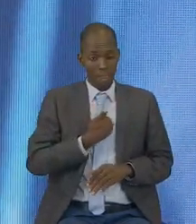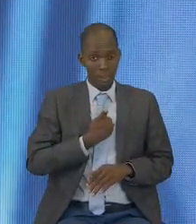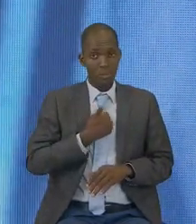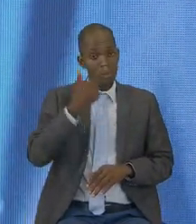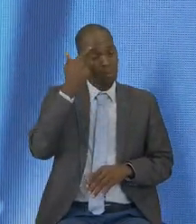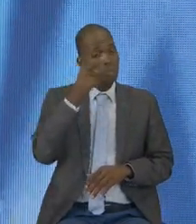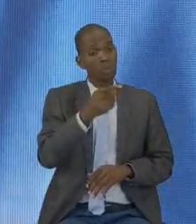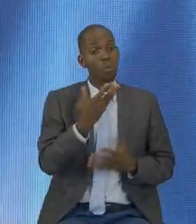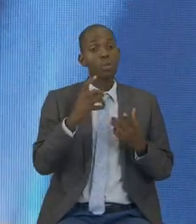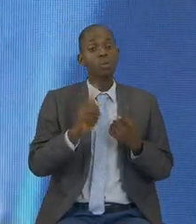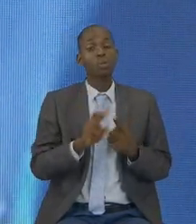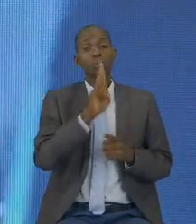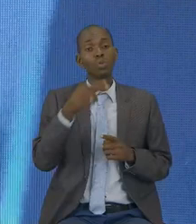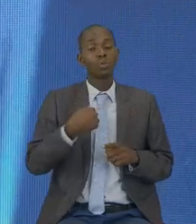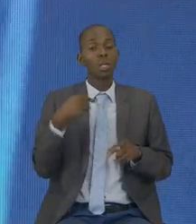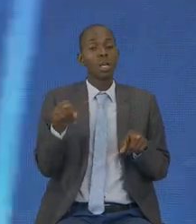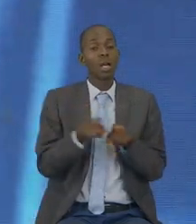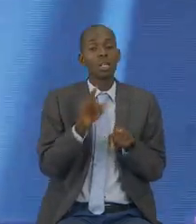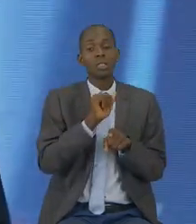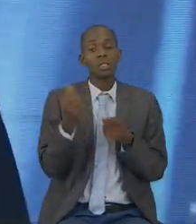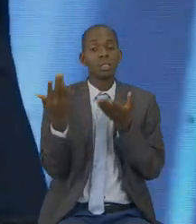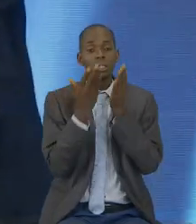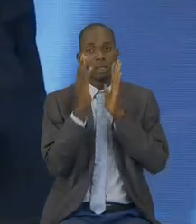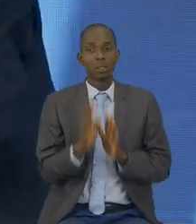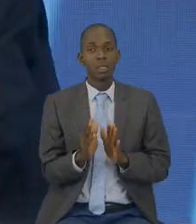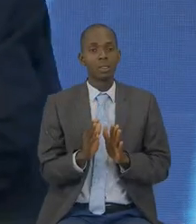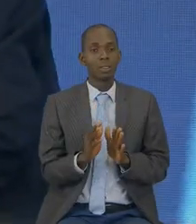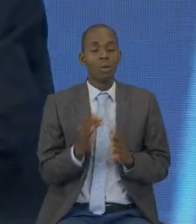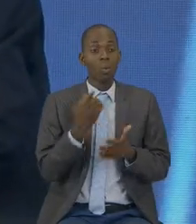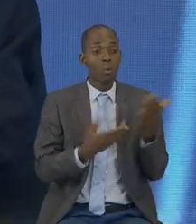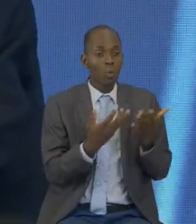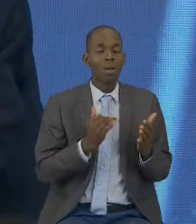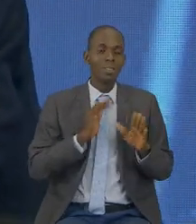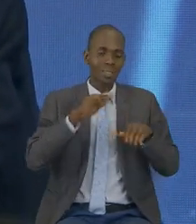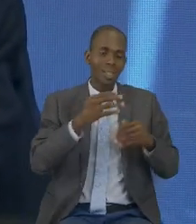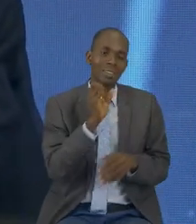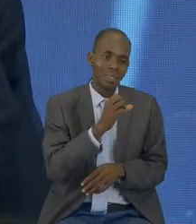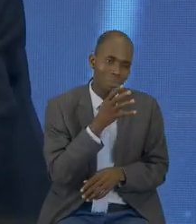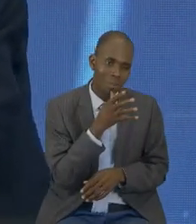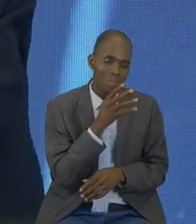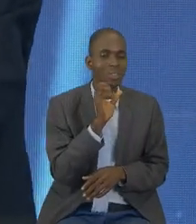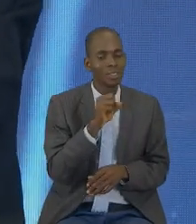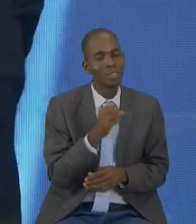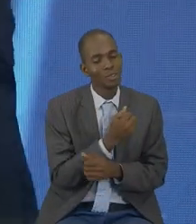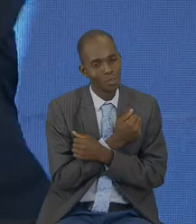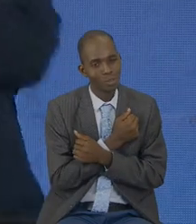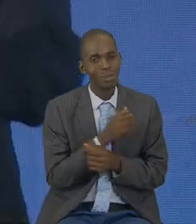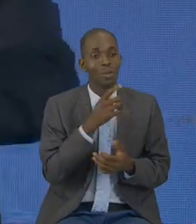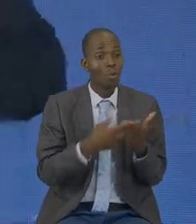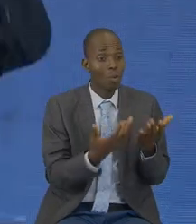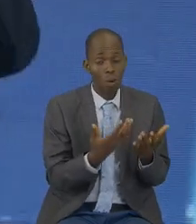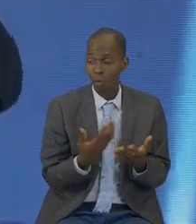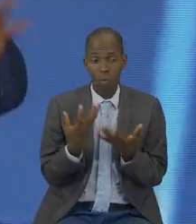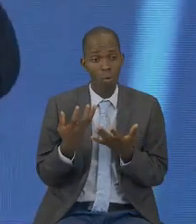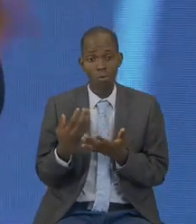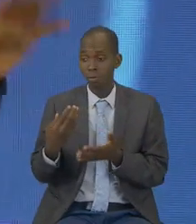want to turn me to a slave. Just, yes, madam. Yes, ma'am. Yes, dear. Yes, honey. What do you want? You want me